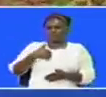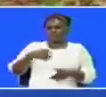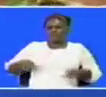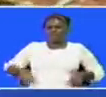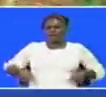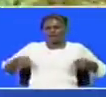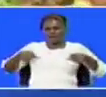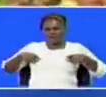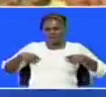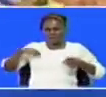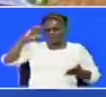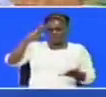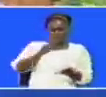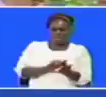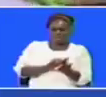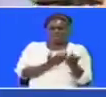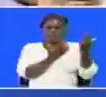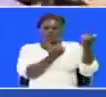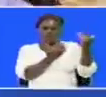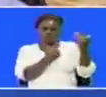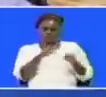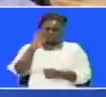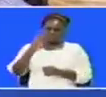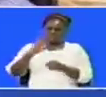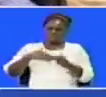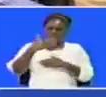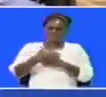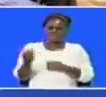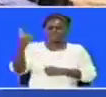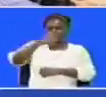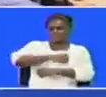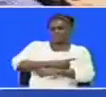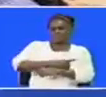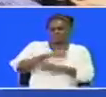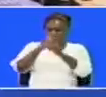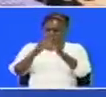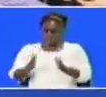life living on faith and hope to see another day. Rita Tinina.